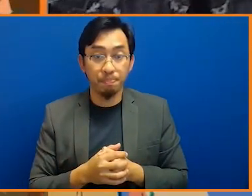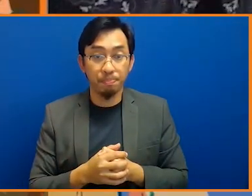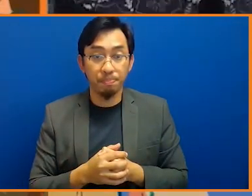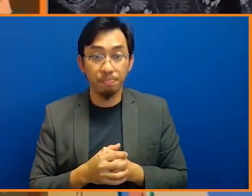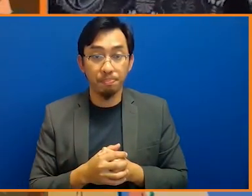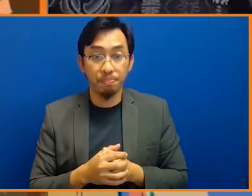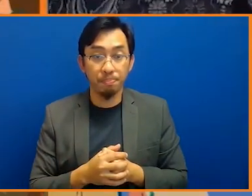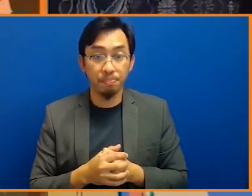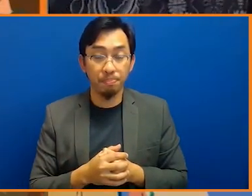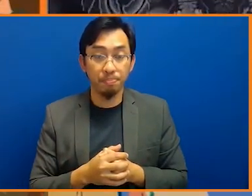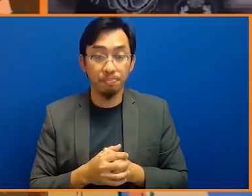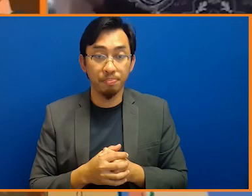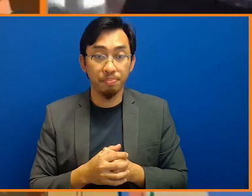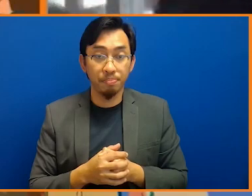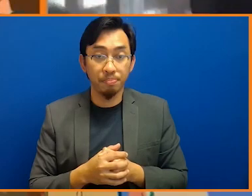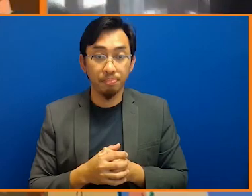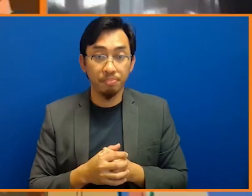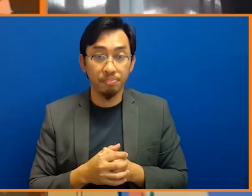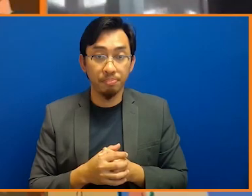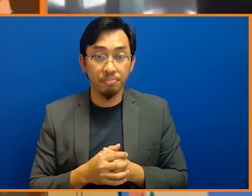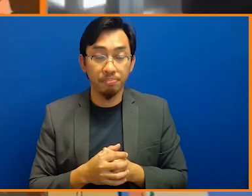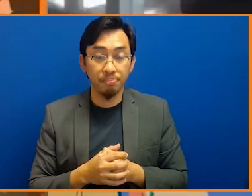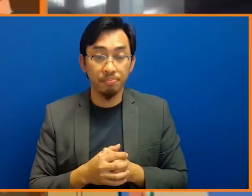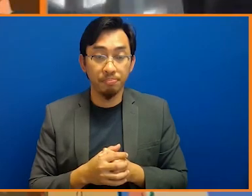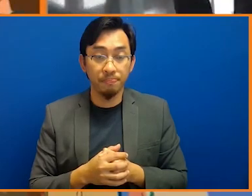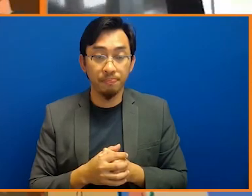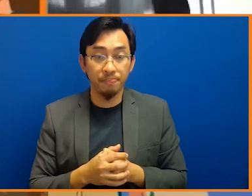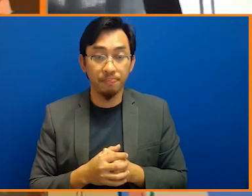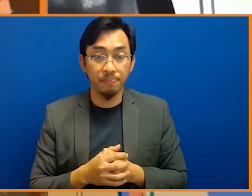I share this one. No? Yeah.